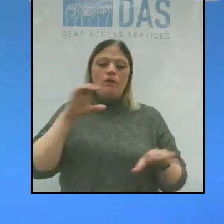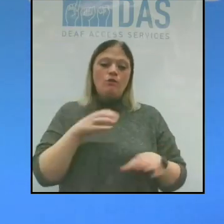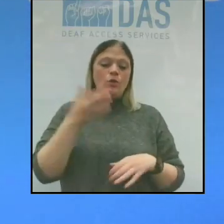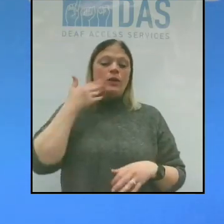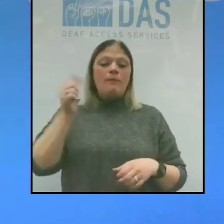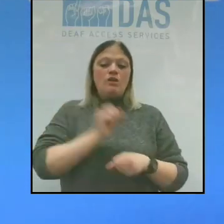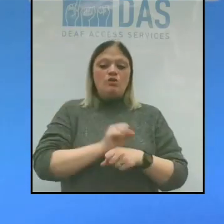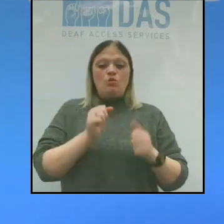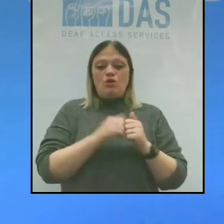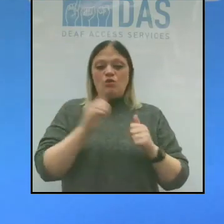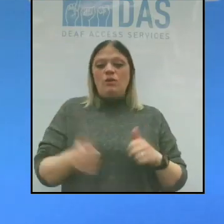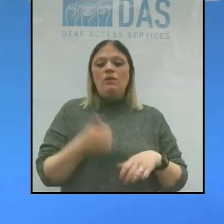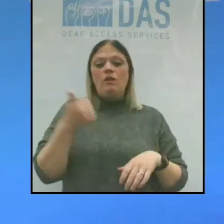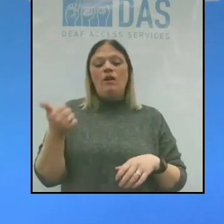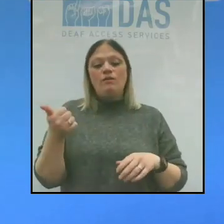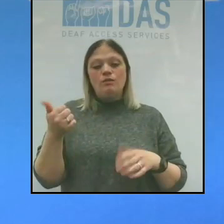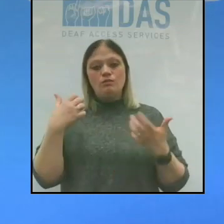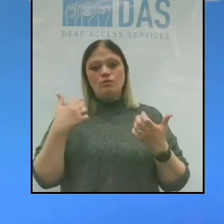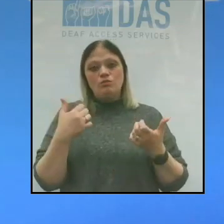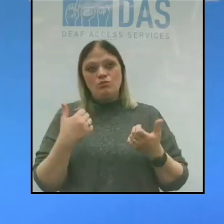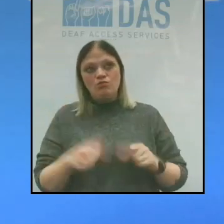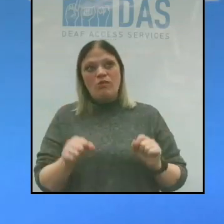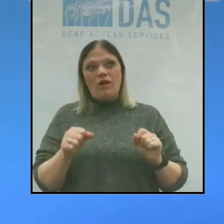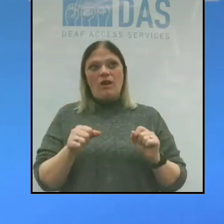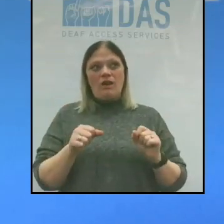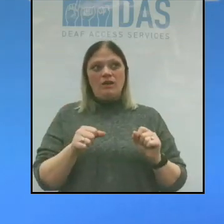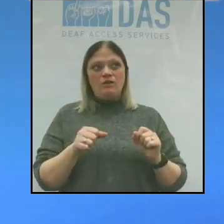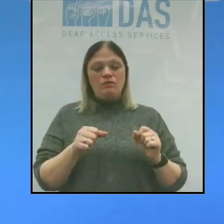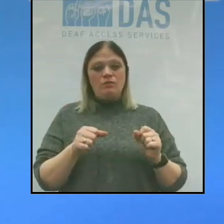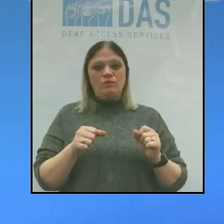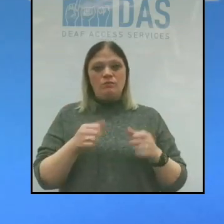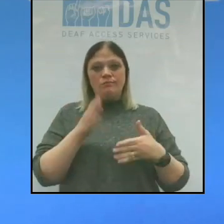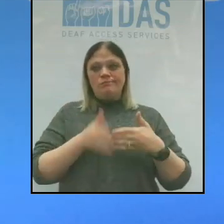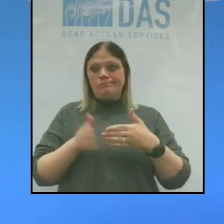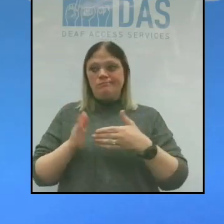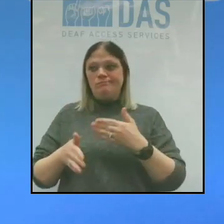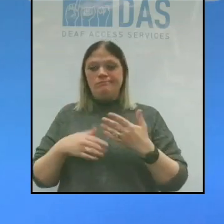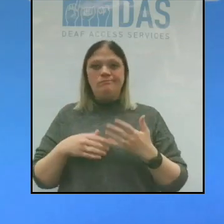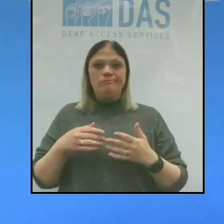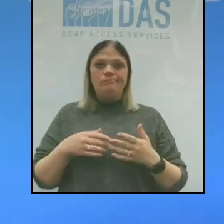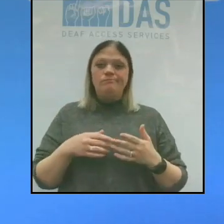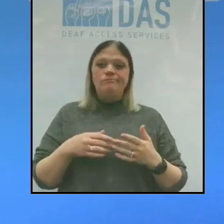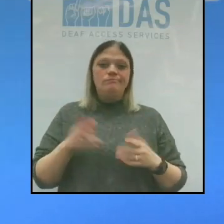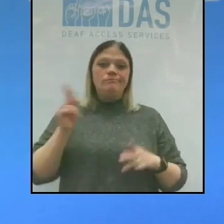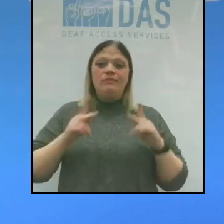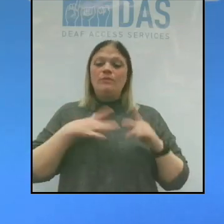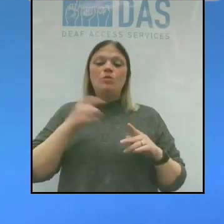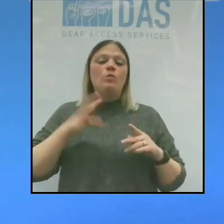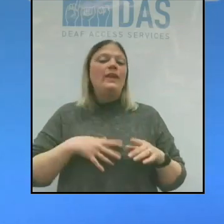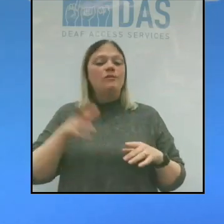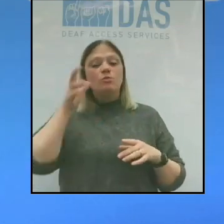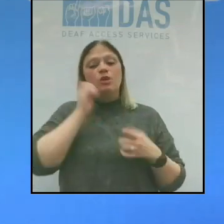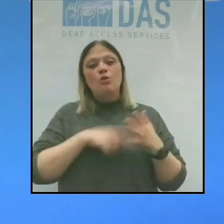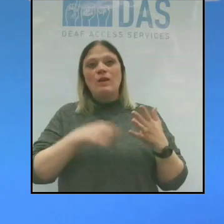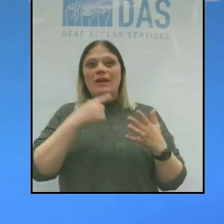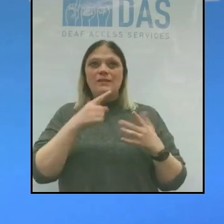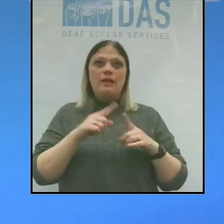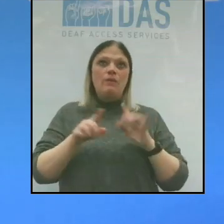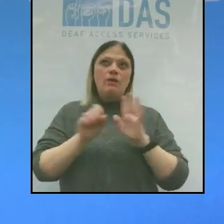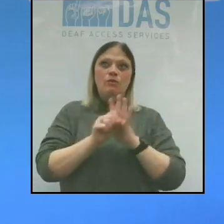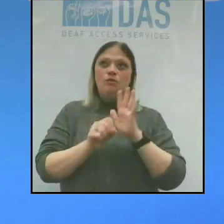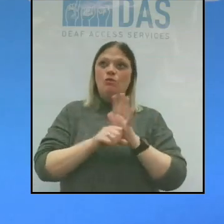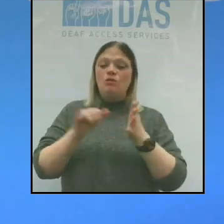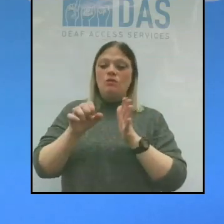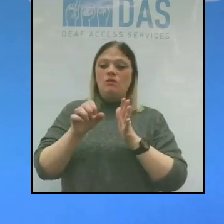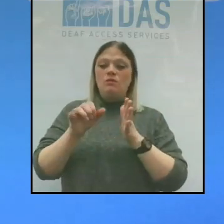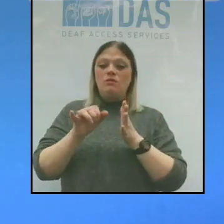to work with others to try to get that done. I know a lot of people are not going to like to hear what I said, but New York State has